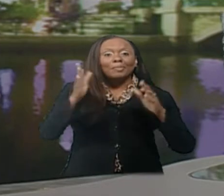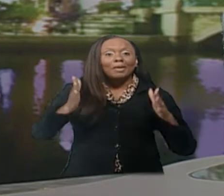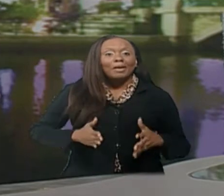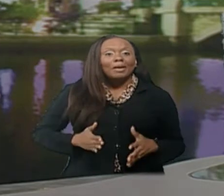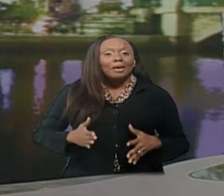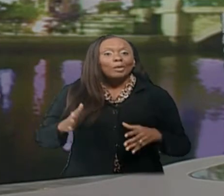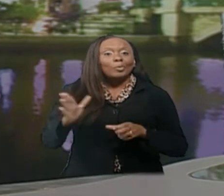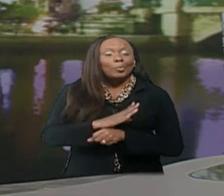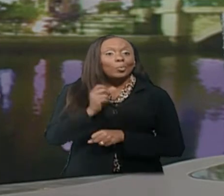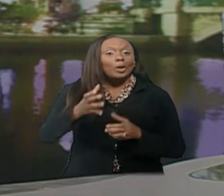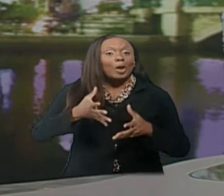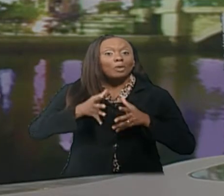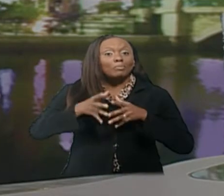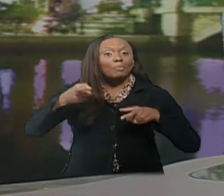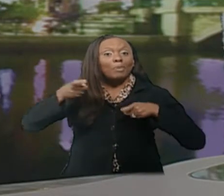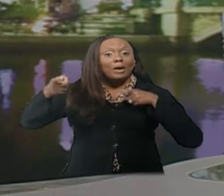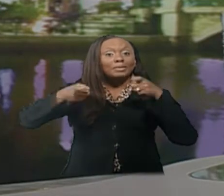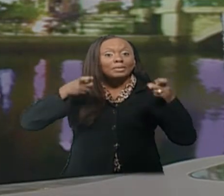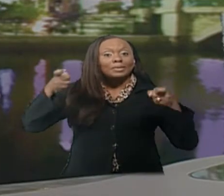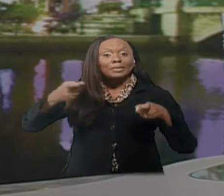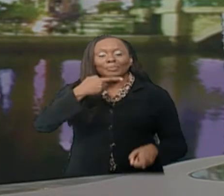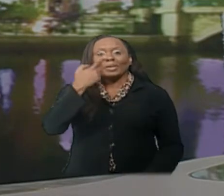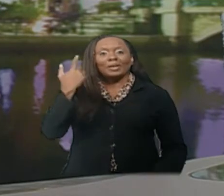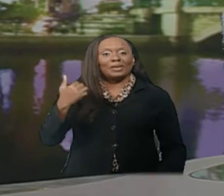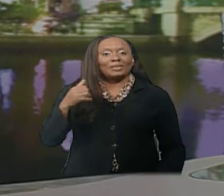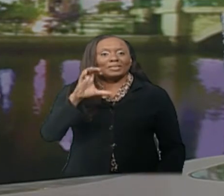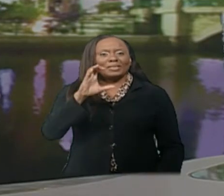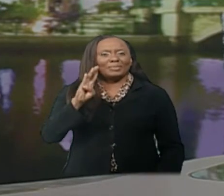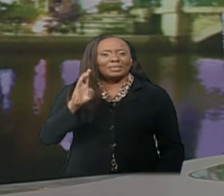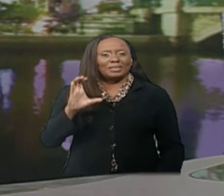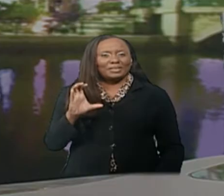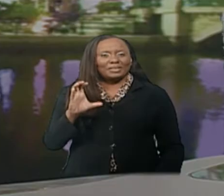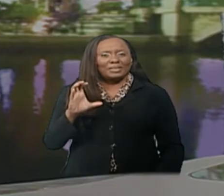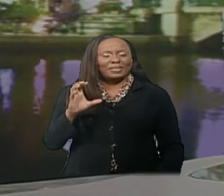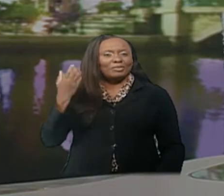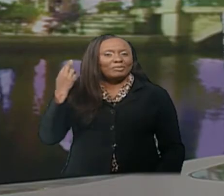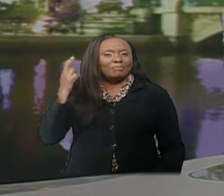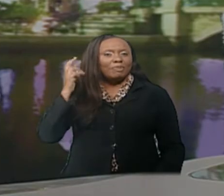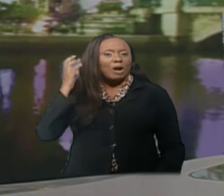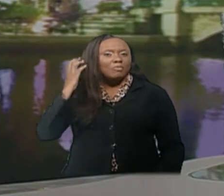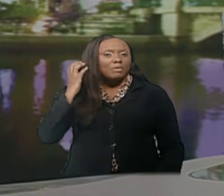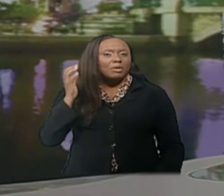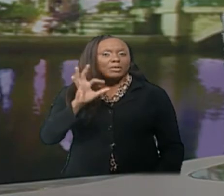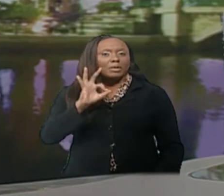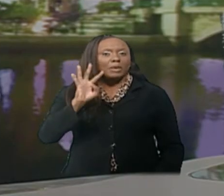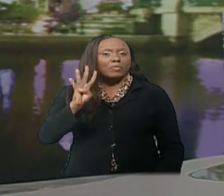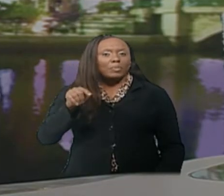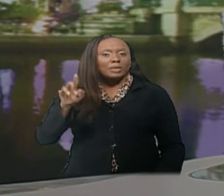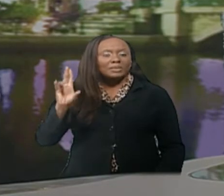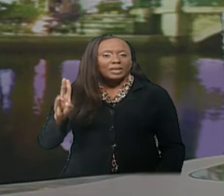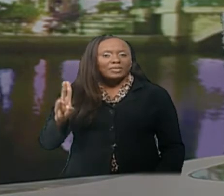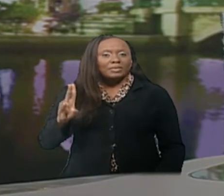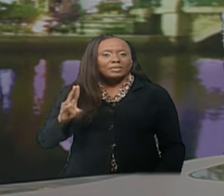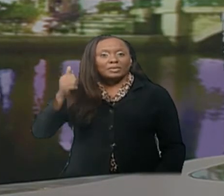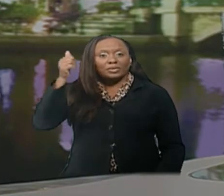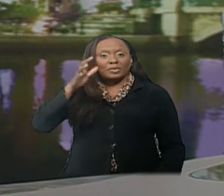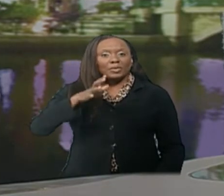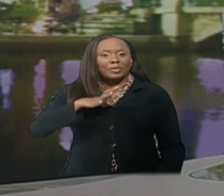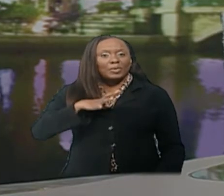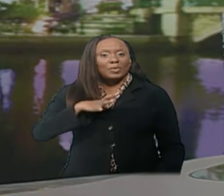checks. And they prefer to have the checks and keep the person in that dilapidated, unsanitary